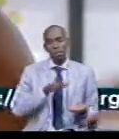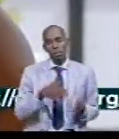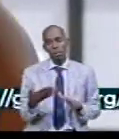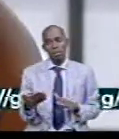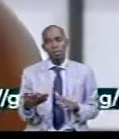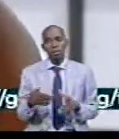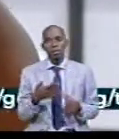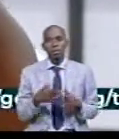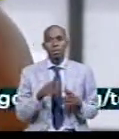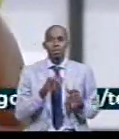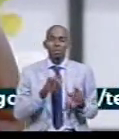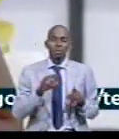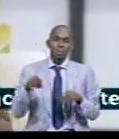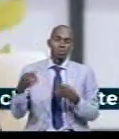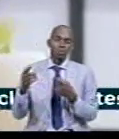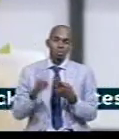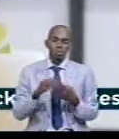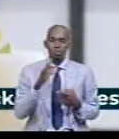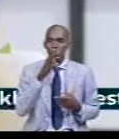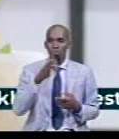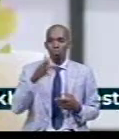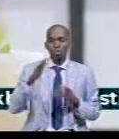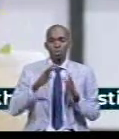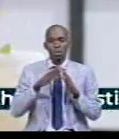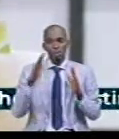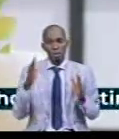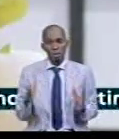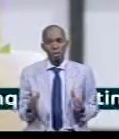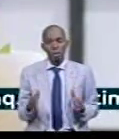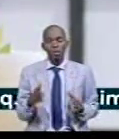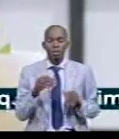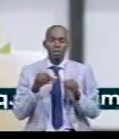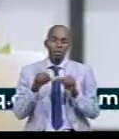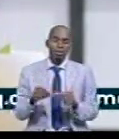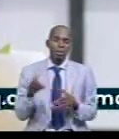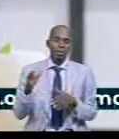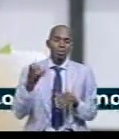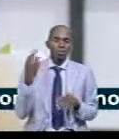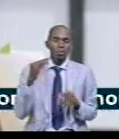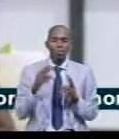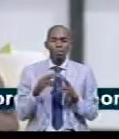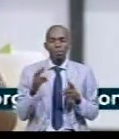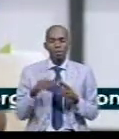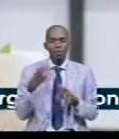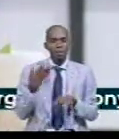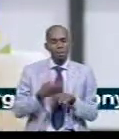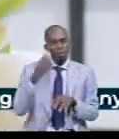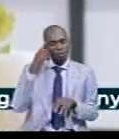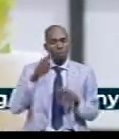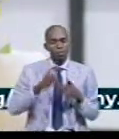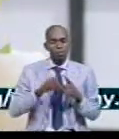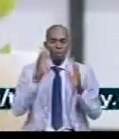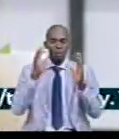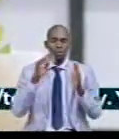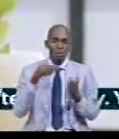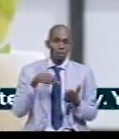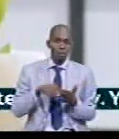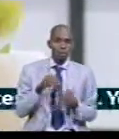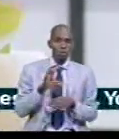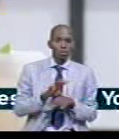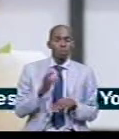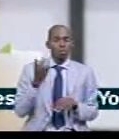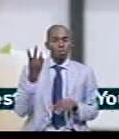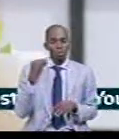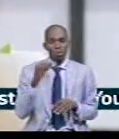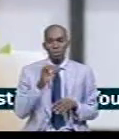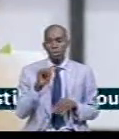my grandmother's place. When staying in that place, it's very difficult for me to go to deeper life. Because I was going to deeper life in Nigeria